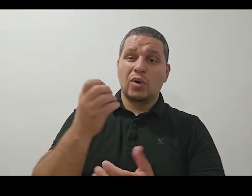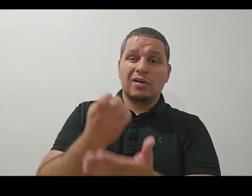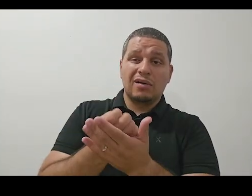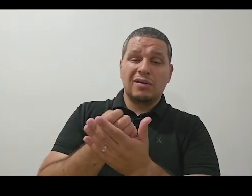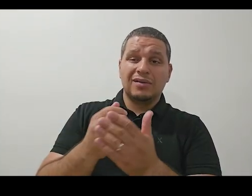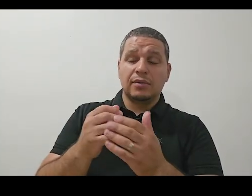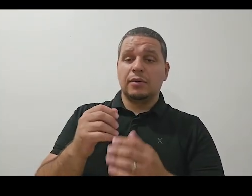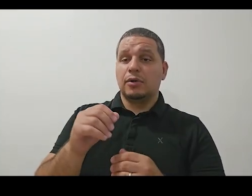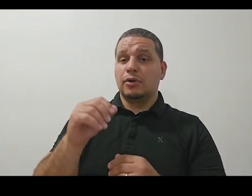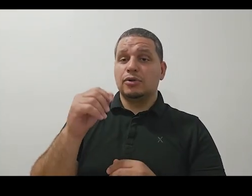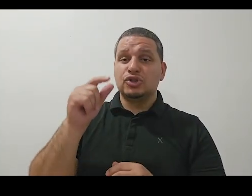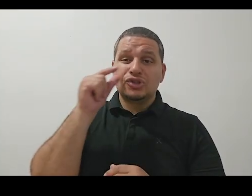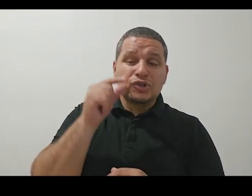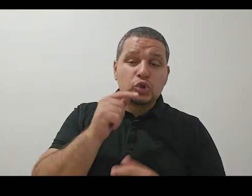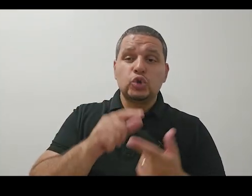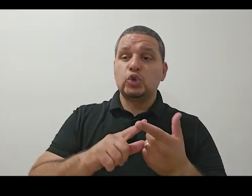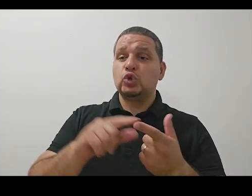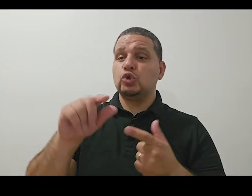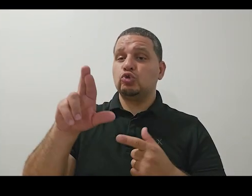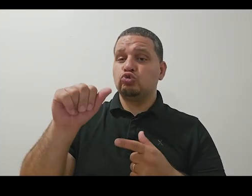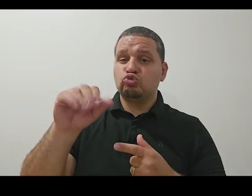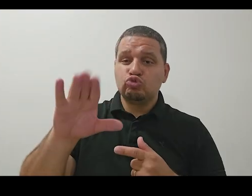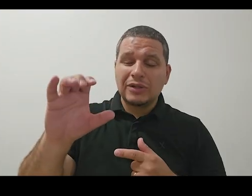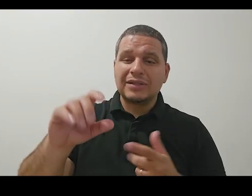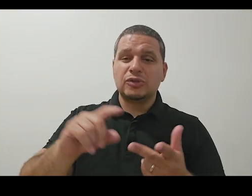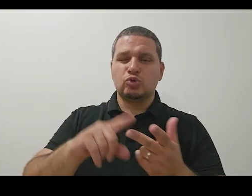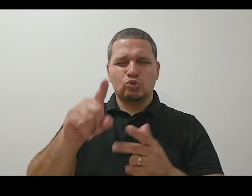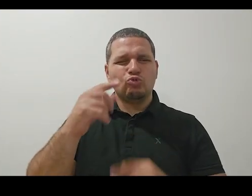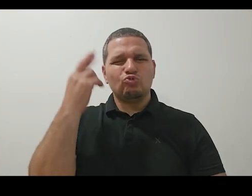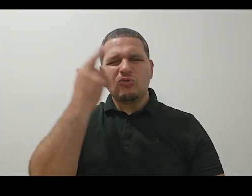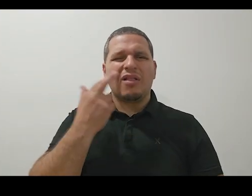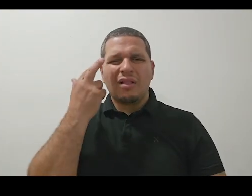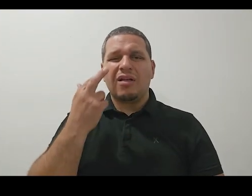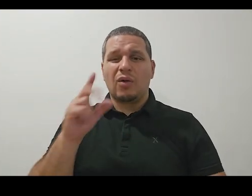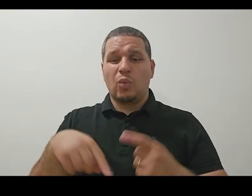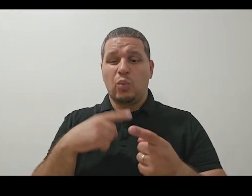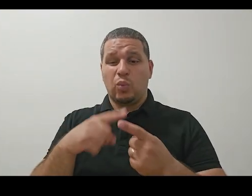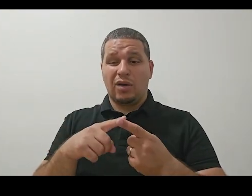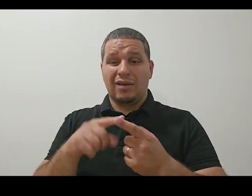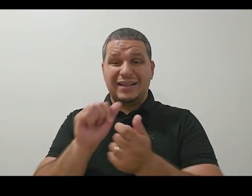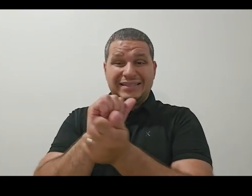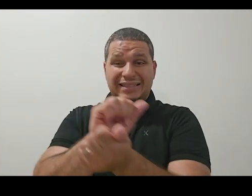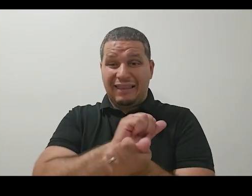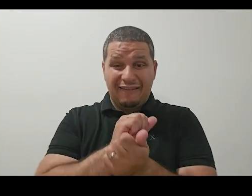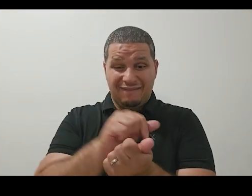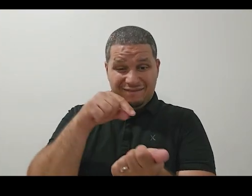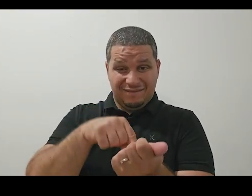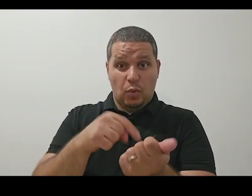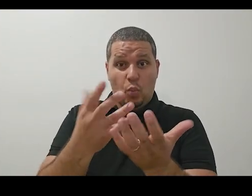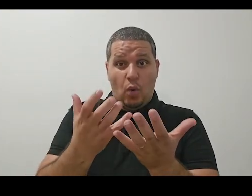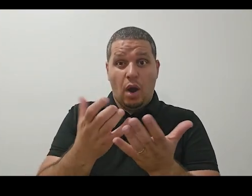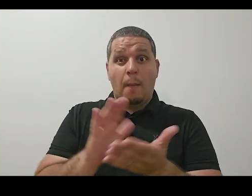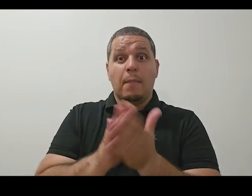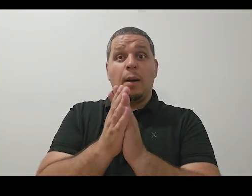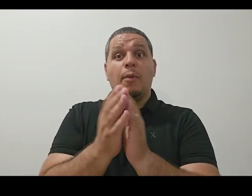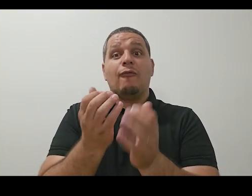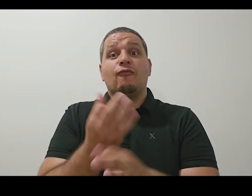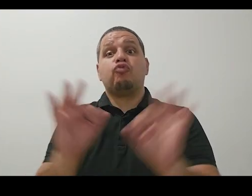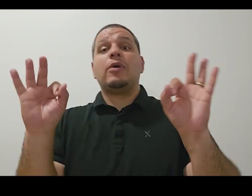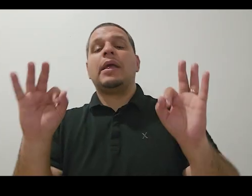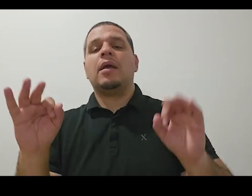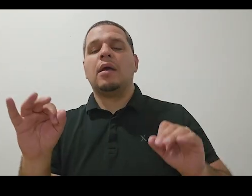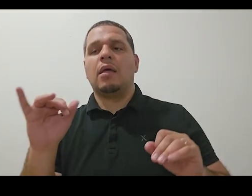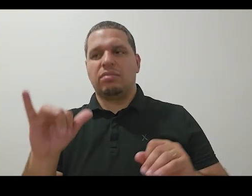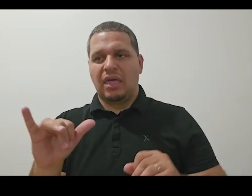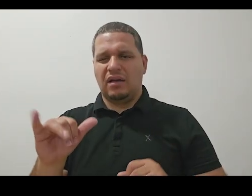you realize that when a slave wanted to be free, that was considered a